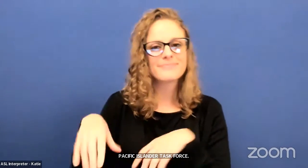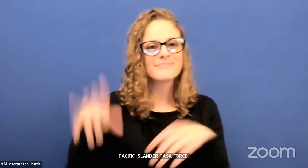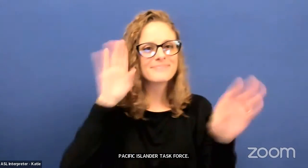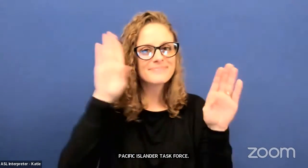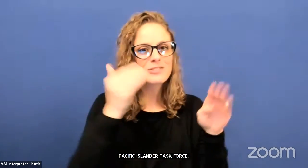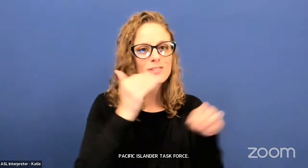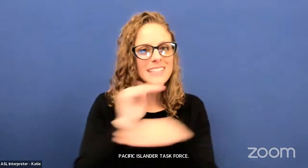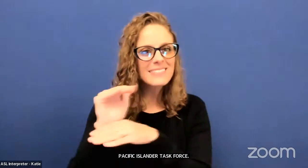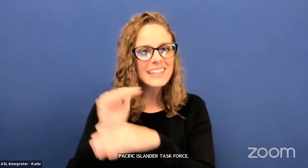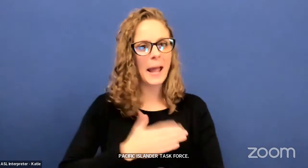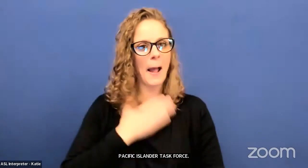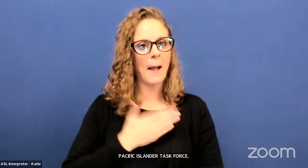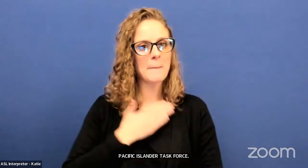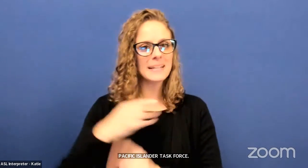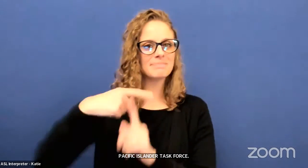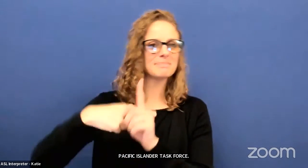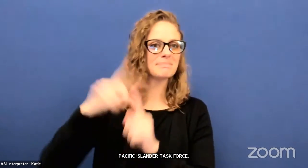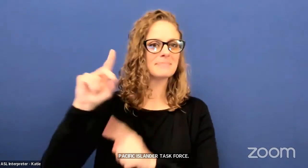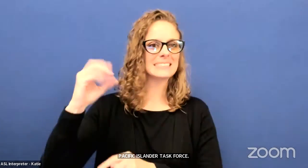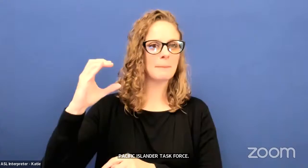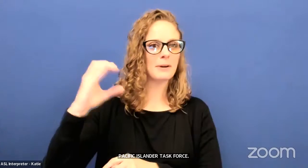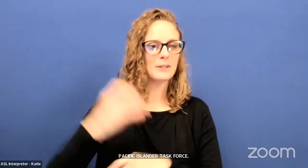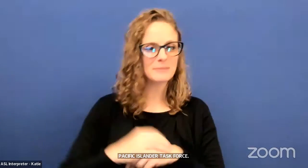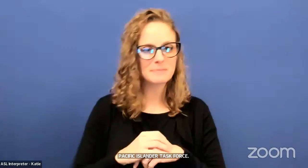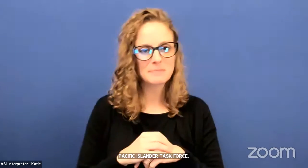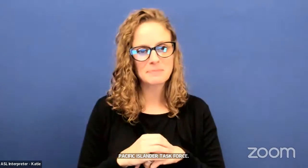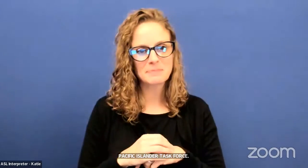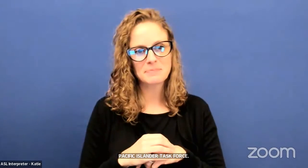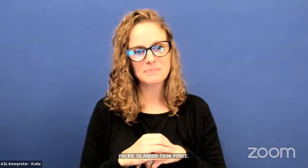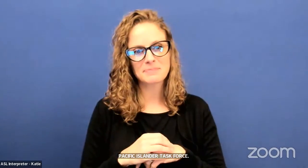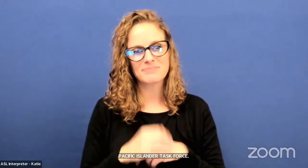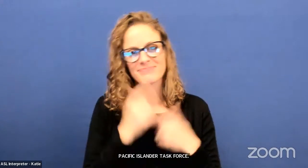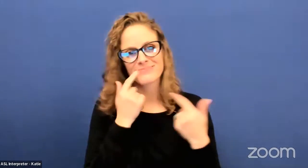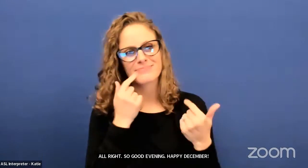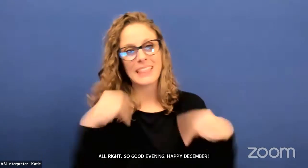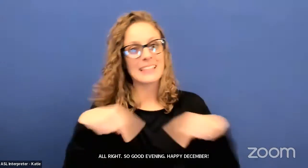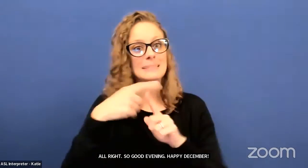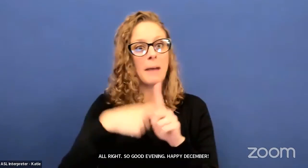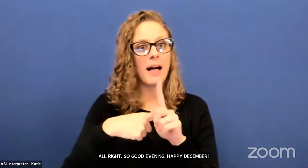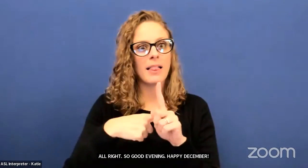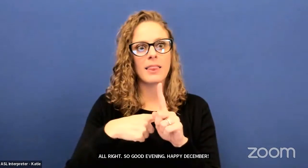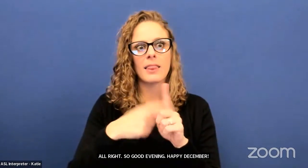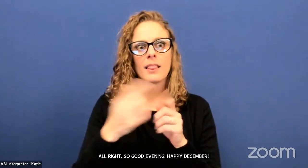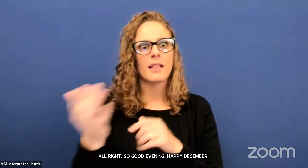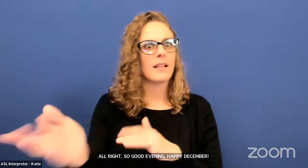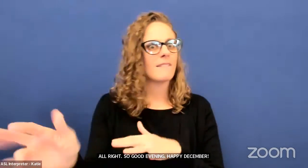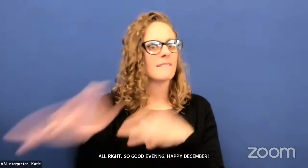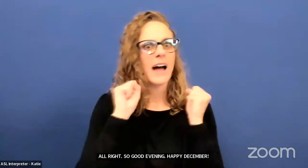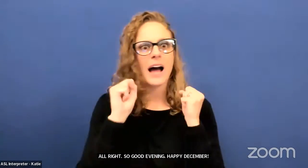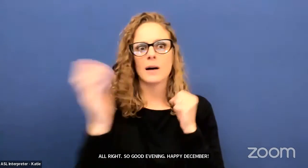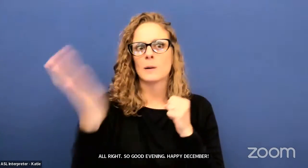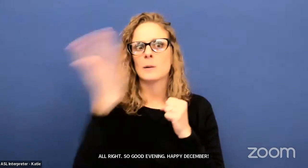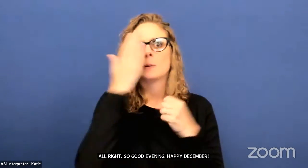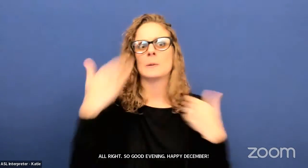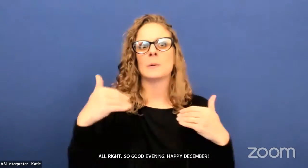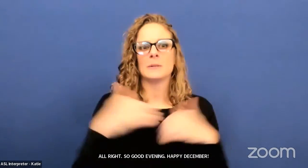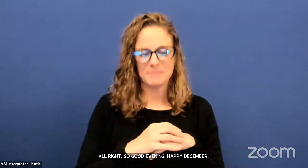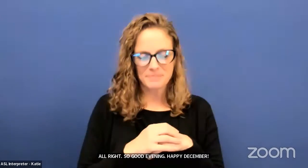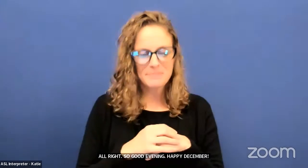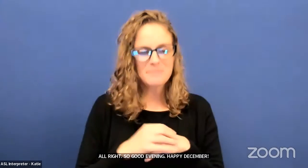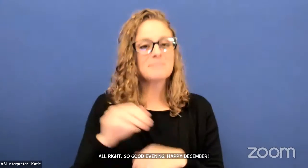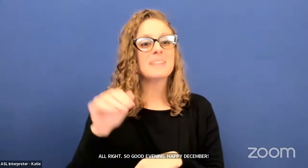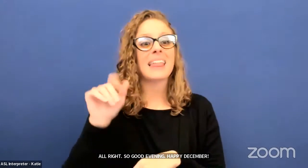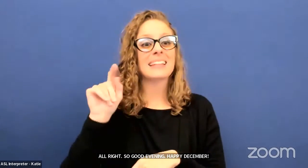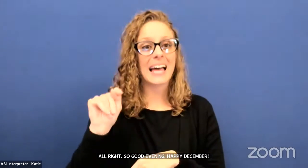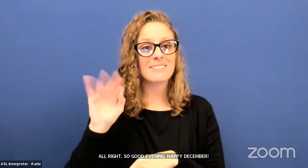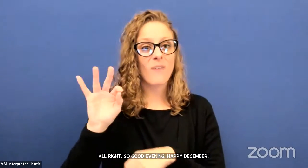Happy December, everyone. This month is going by super fast. So the task force